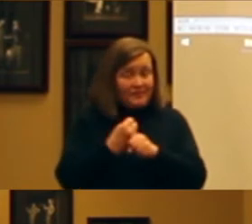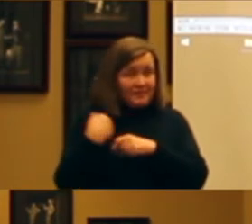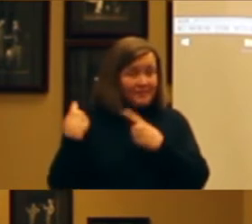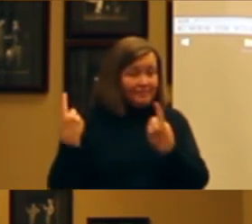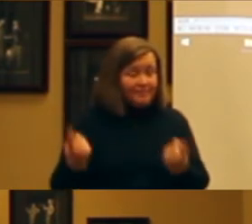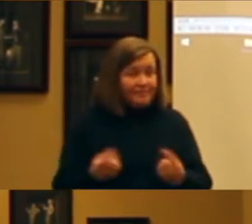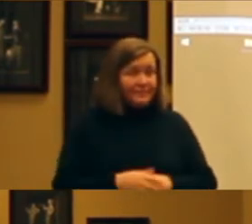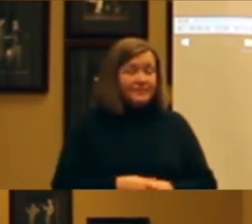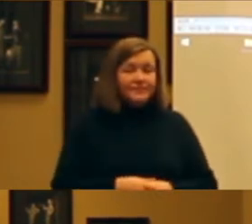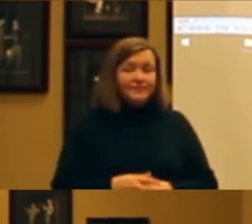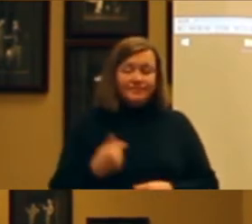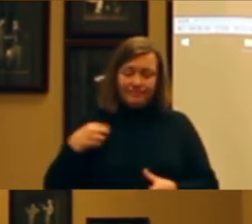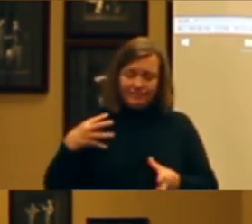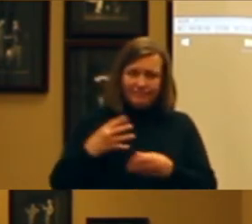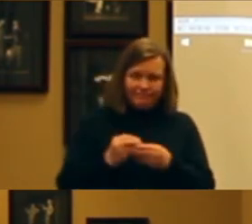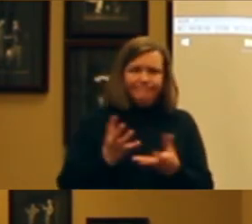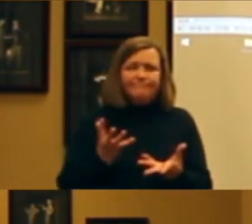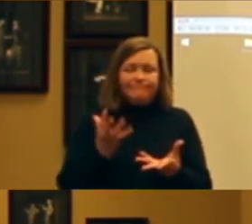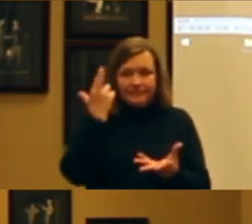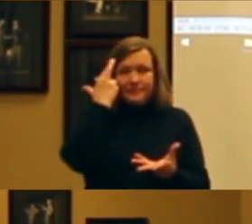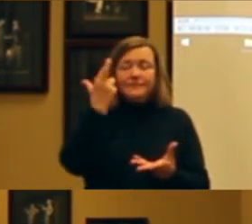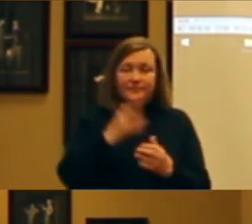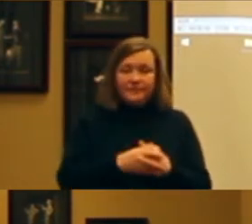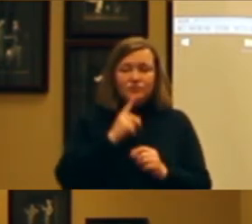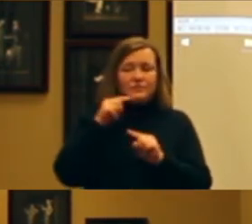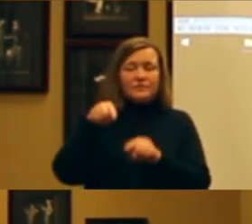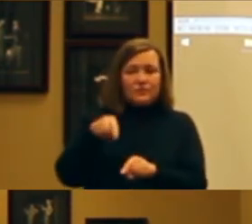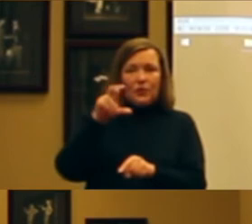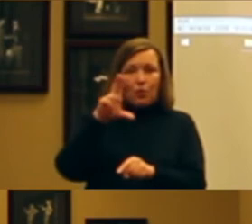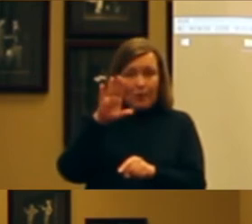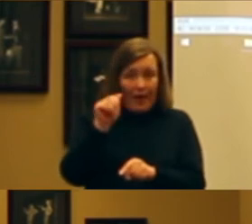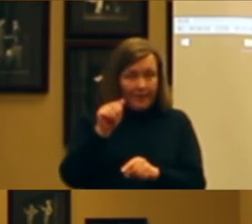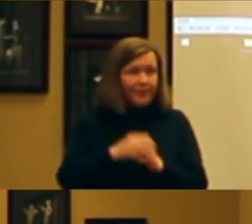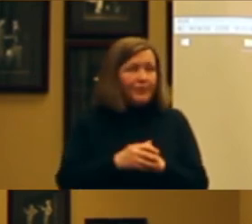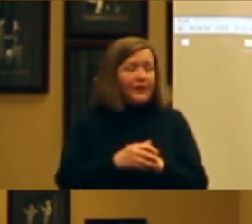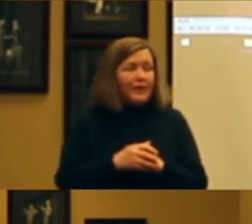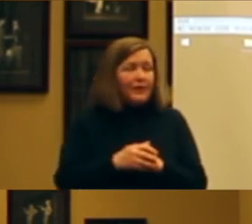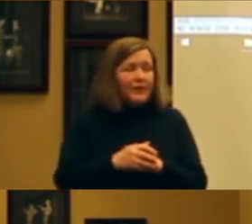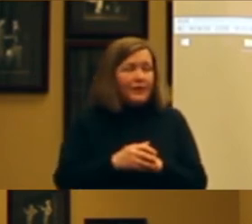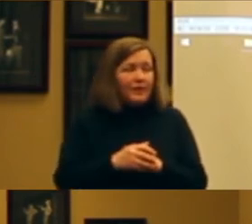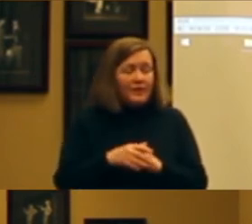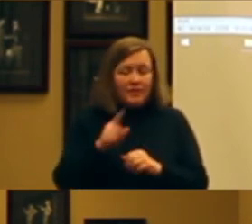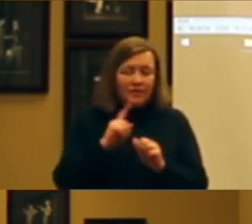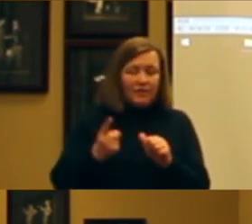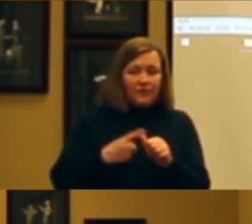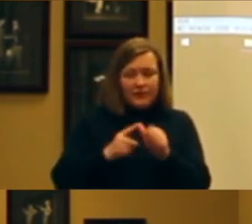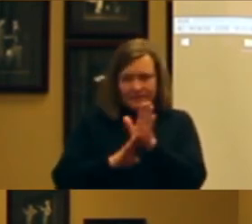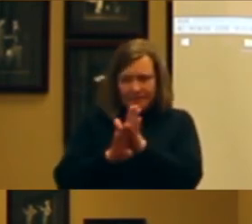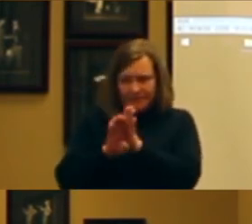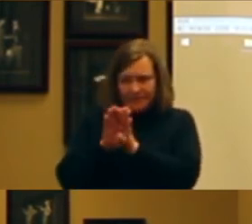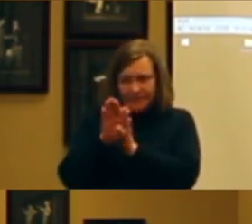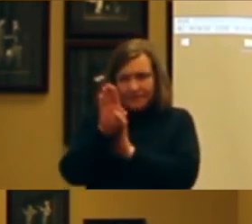research, I have realized that it was in Cuba where the strongest development of intellectuals